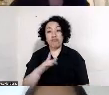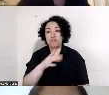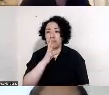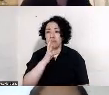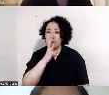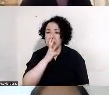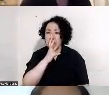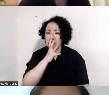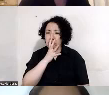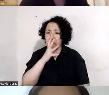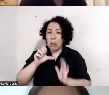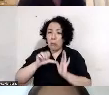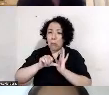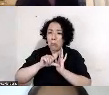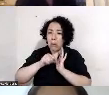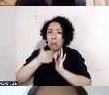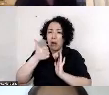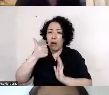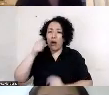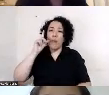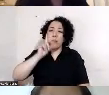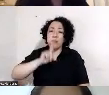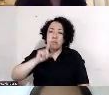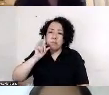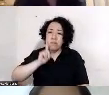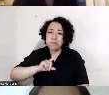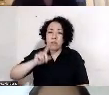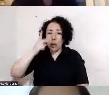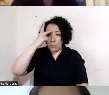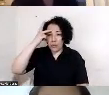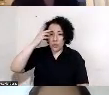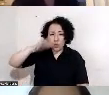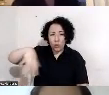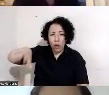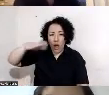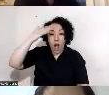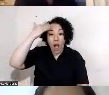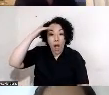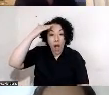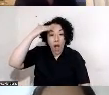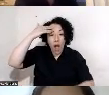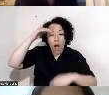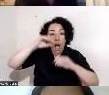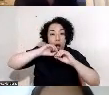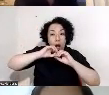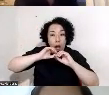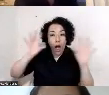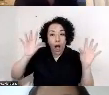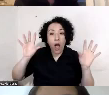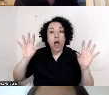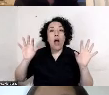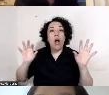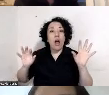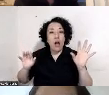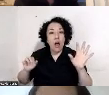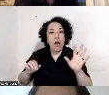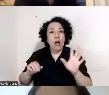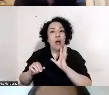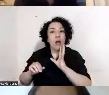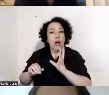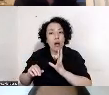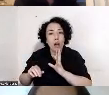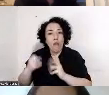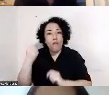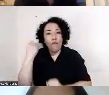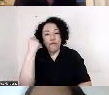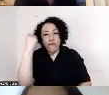pelo menos eu posso falar dos Estados Unidos, as pessoas estão tendo consciência de alunos com dupla excepcionalidade, que eles têm pontos fortes,